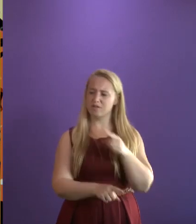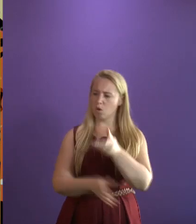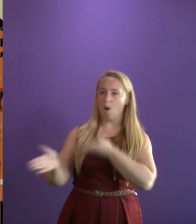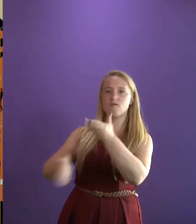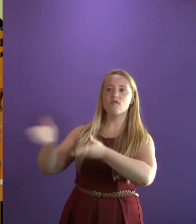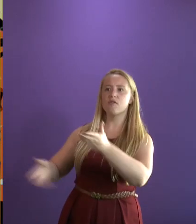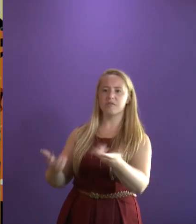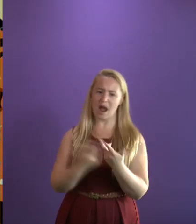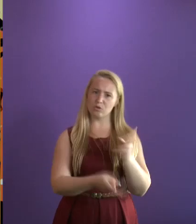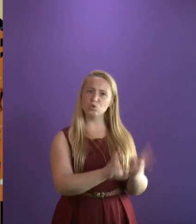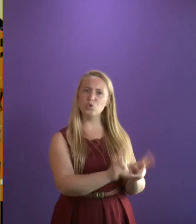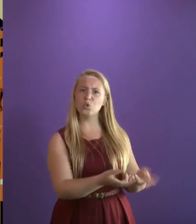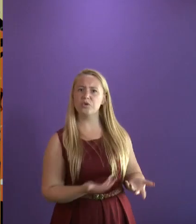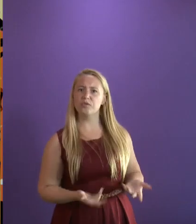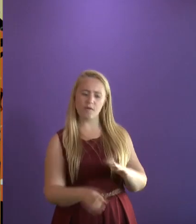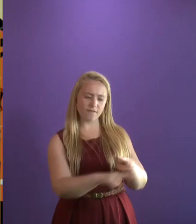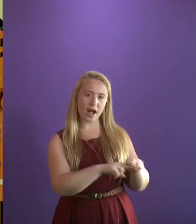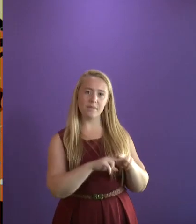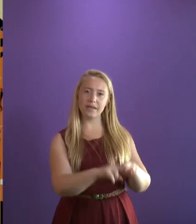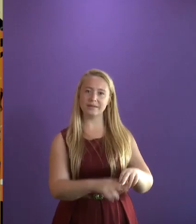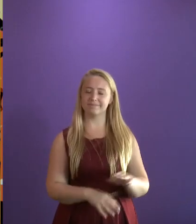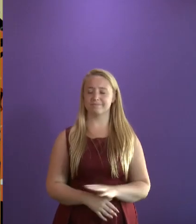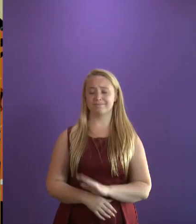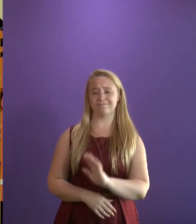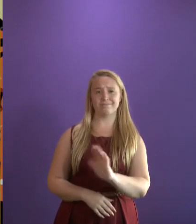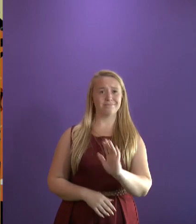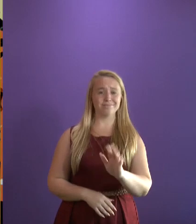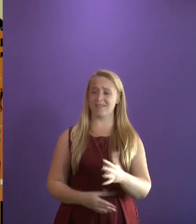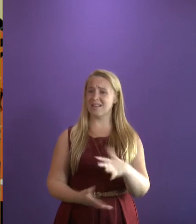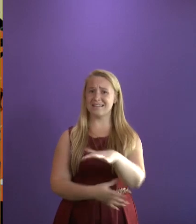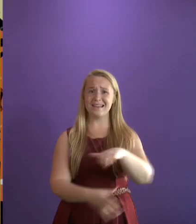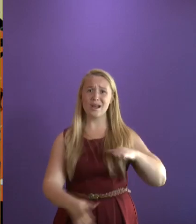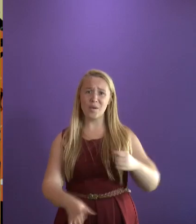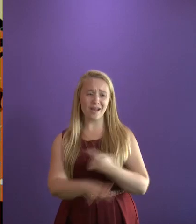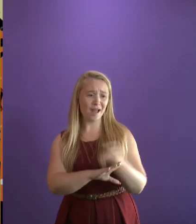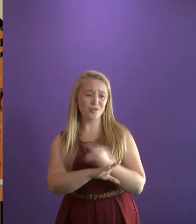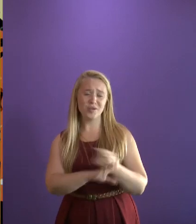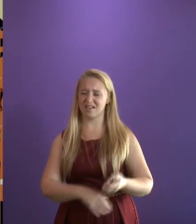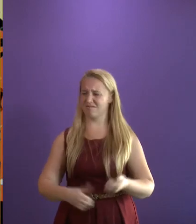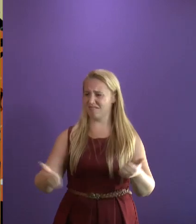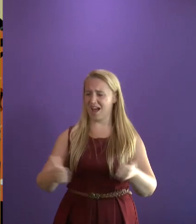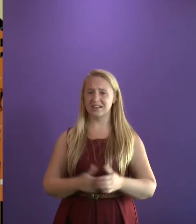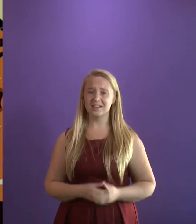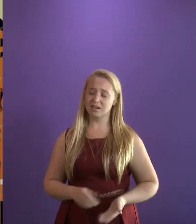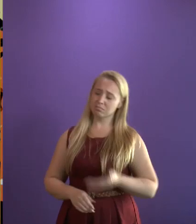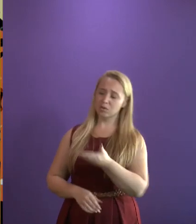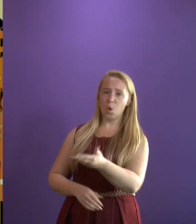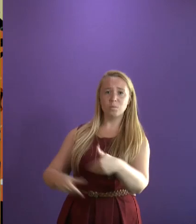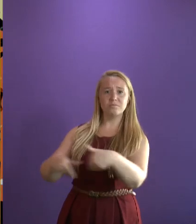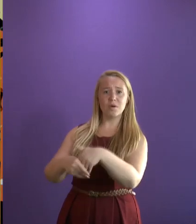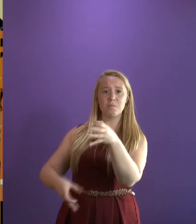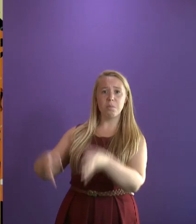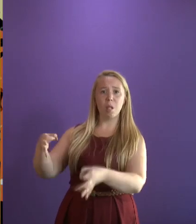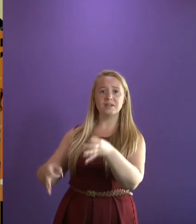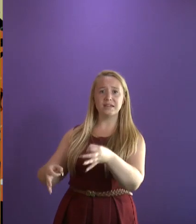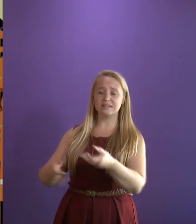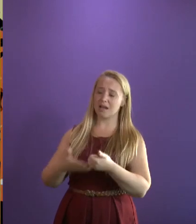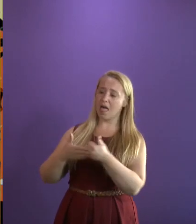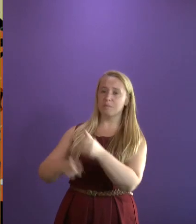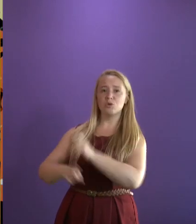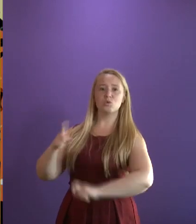to a meeting? So my idea is, let them have a takeaway once a week. You know, get yourself out there and get yourself doing things for your